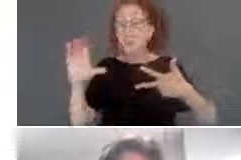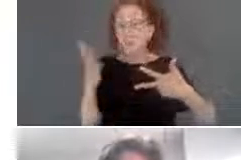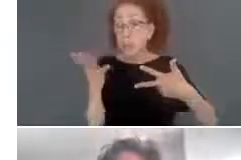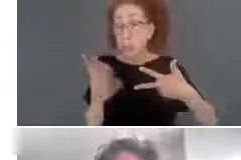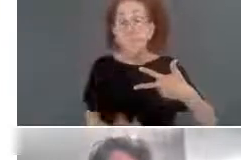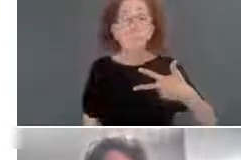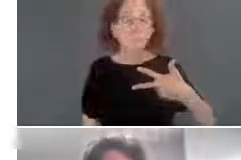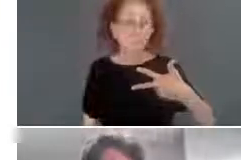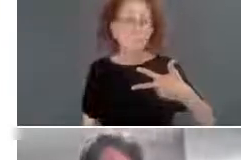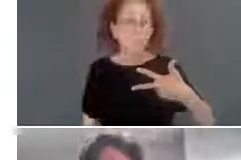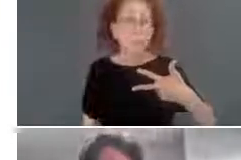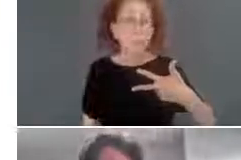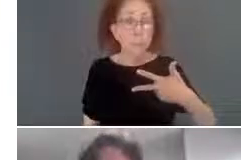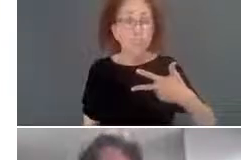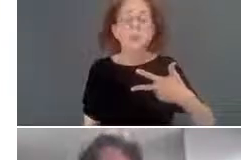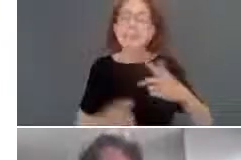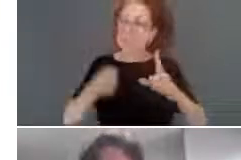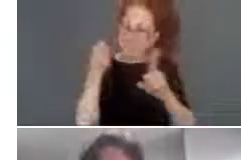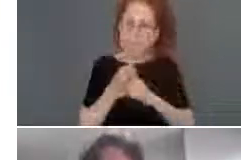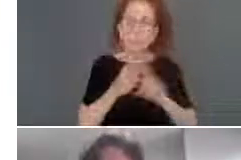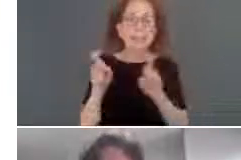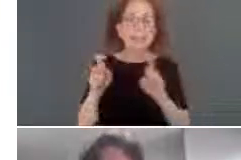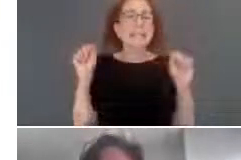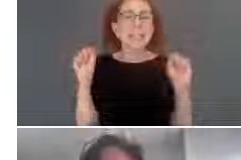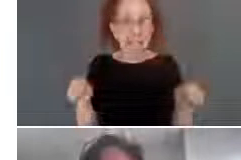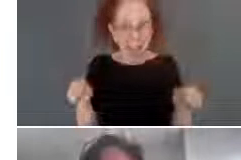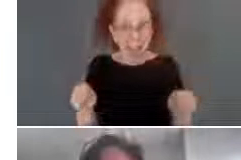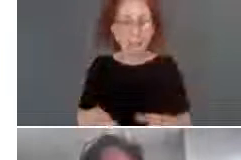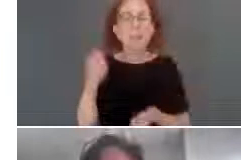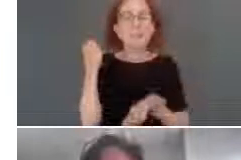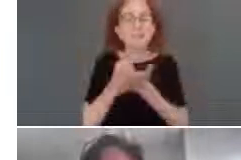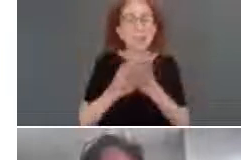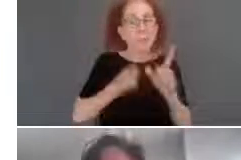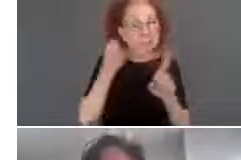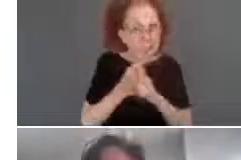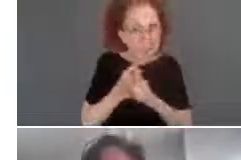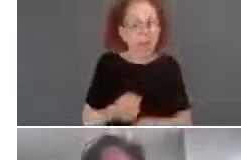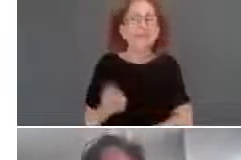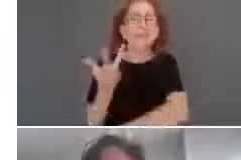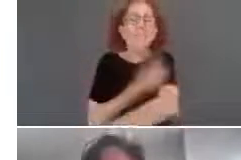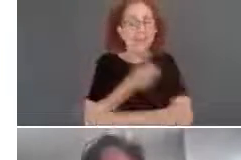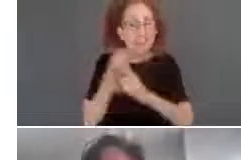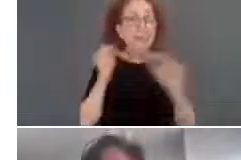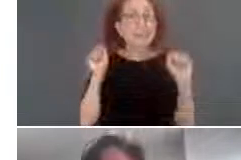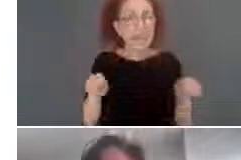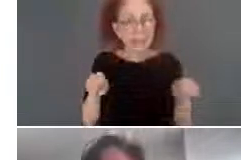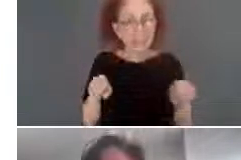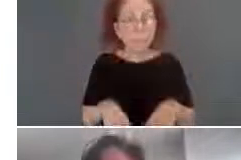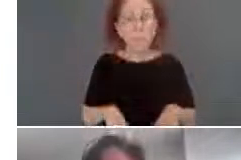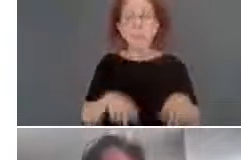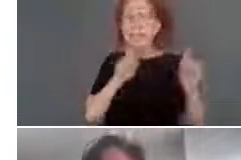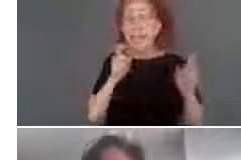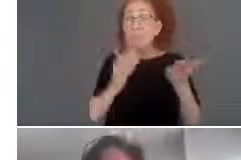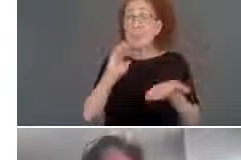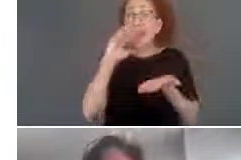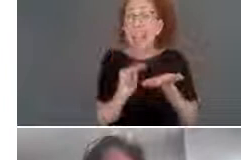Variants of concern can have an impact on testing, on treatments, and on vaccines. The testing may not be as